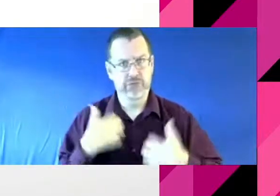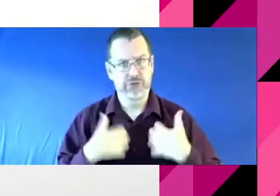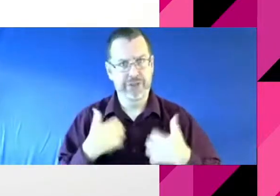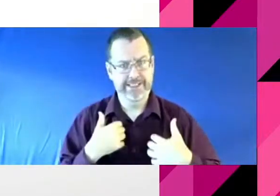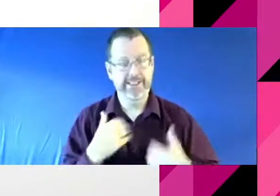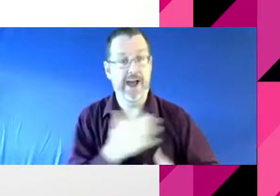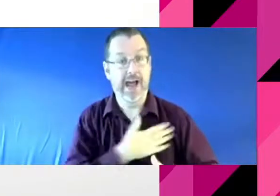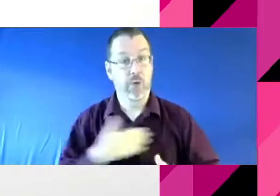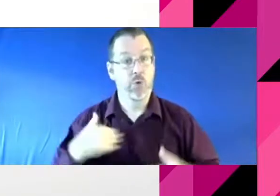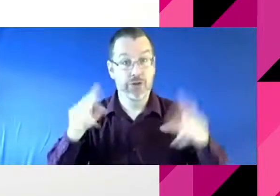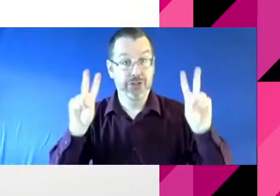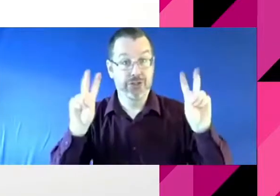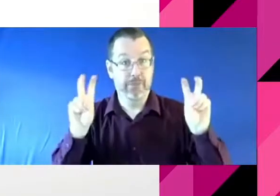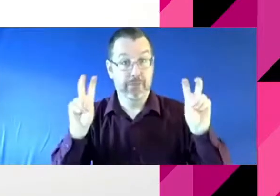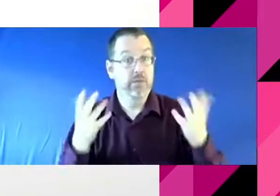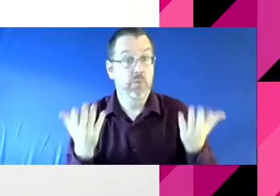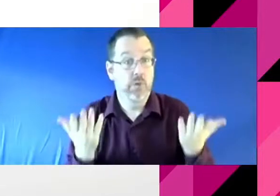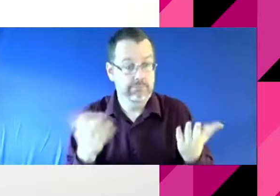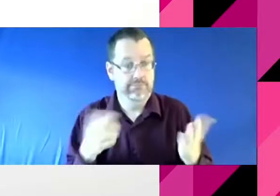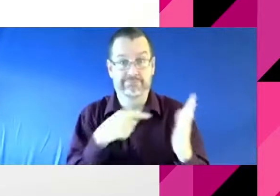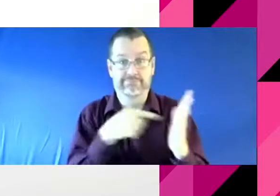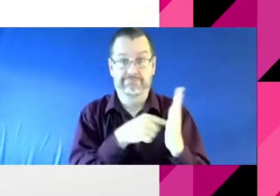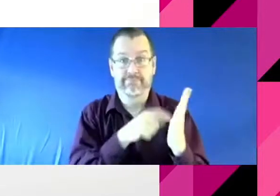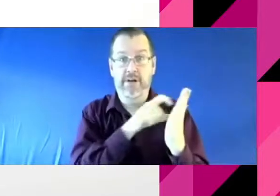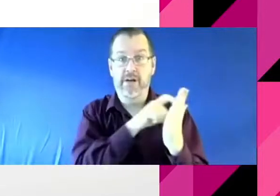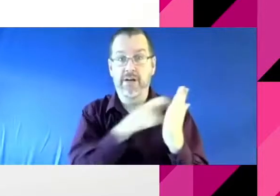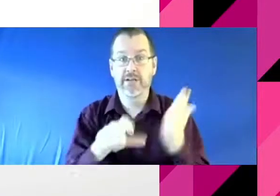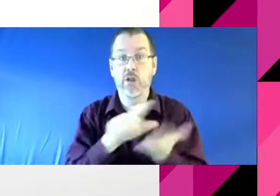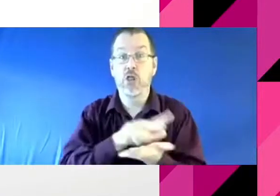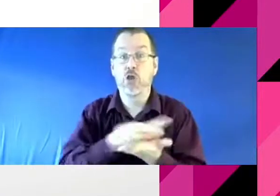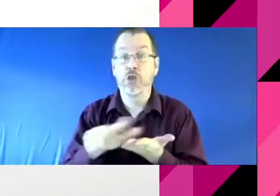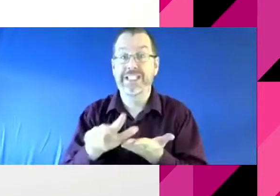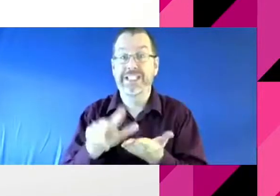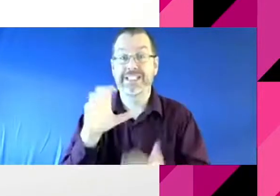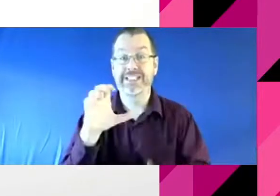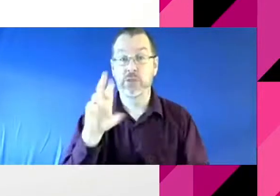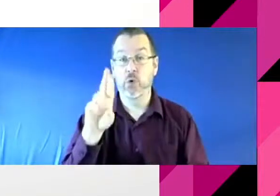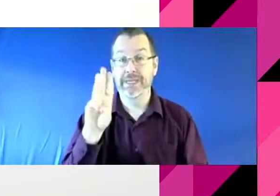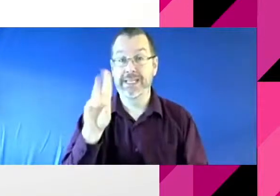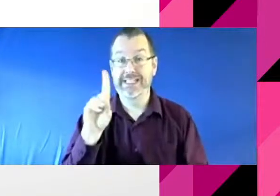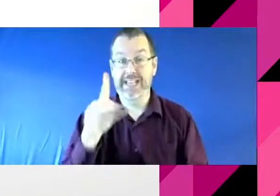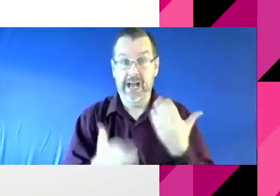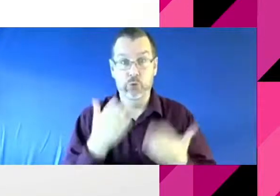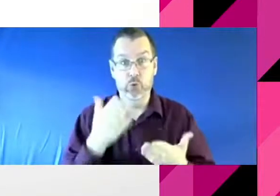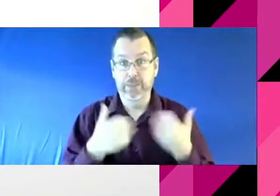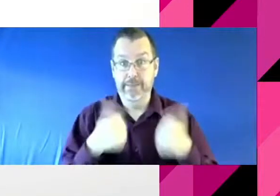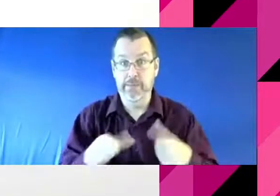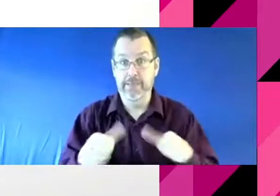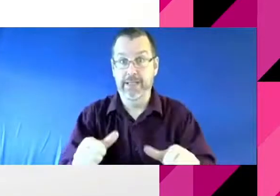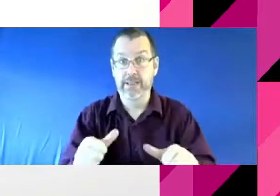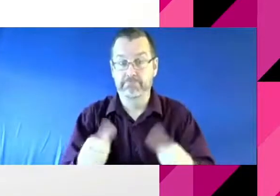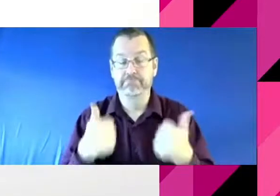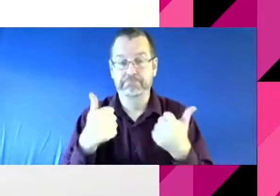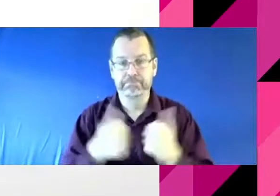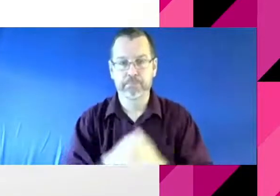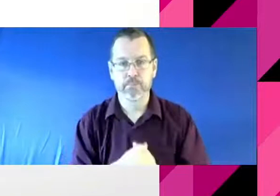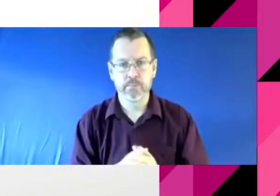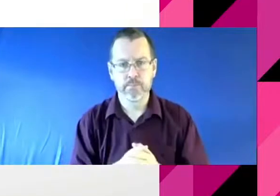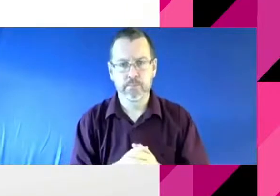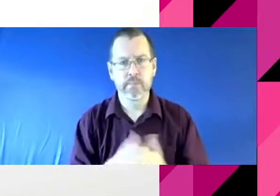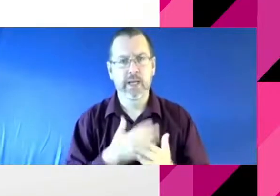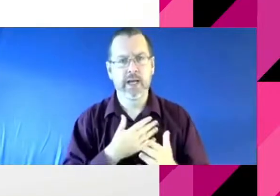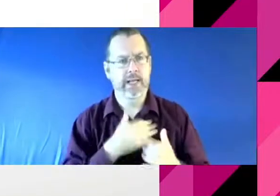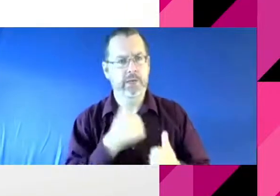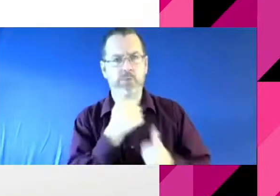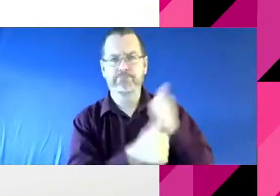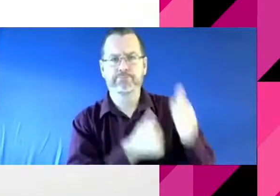is implementation of Article 13 of the CRPD, which was fantastic. Before starting, can I also acknowledge the other speakers